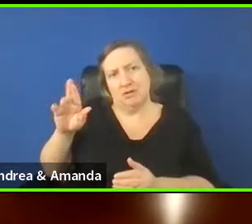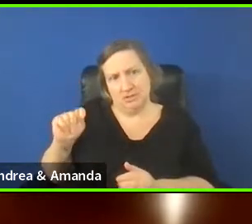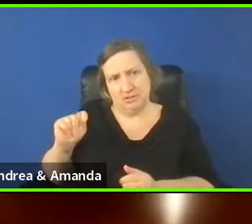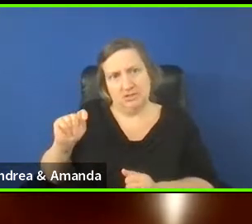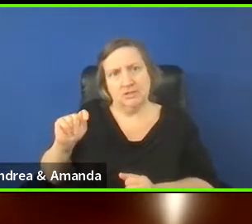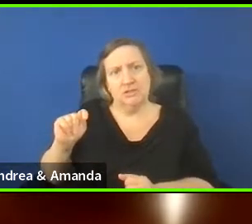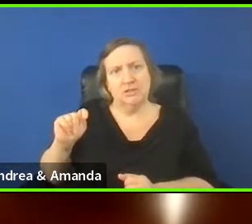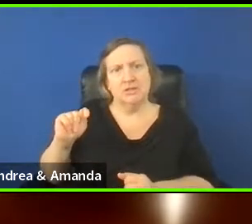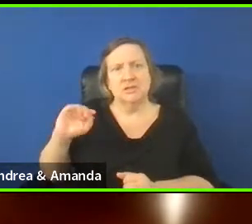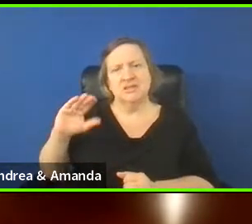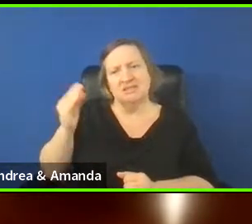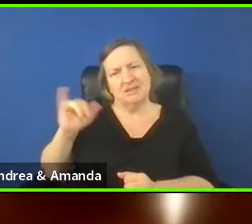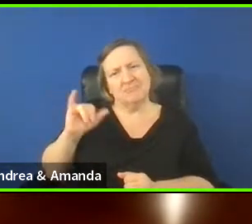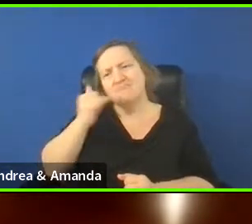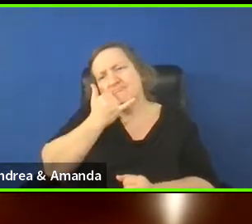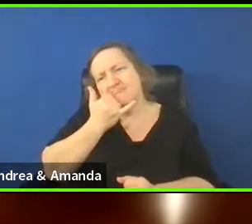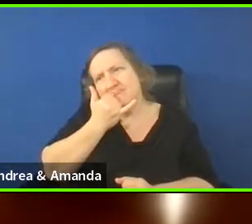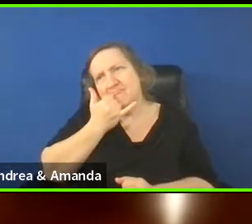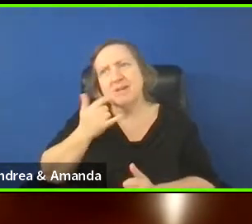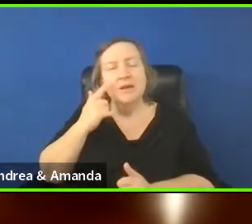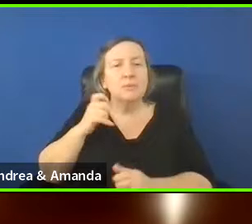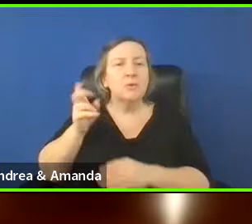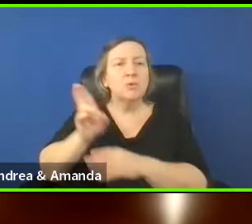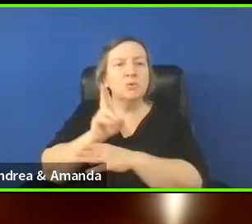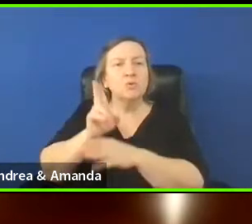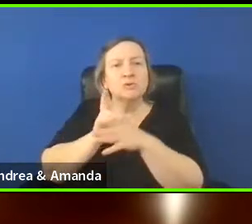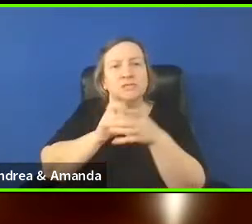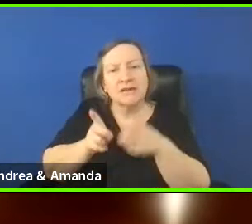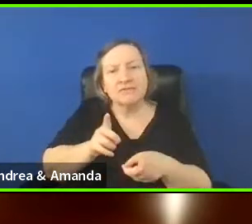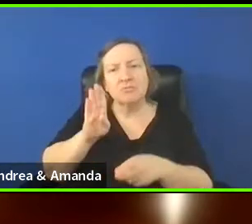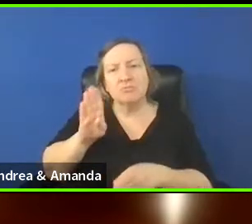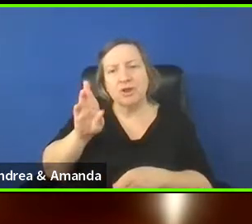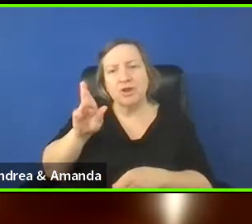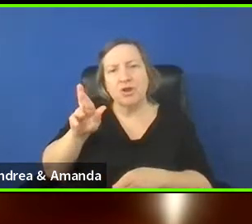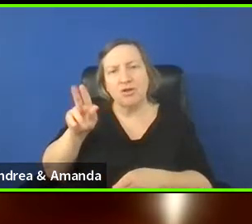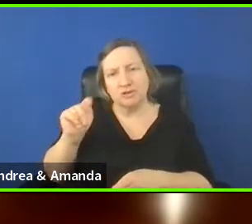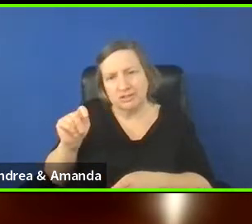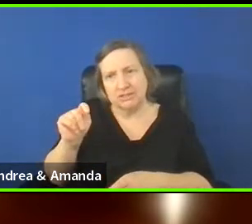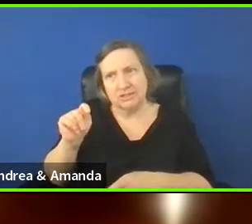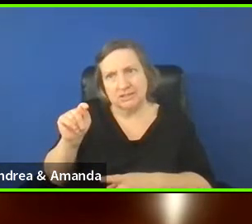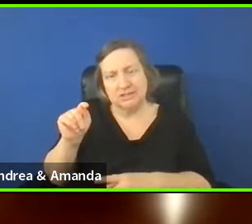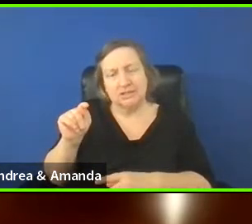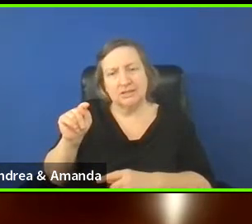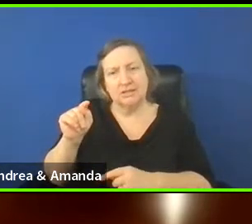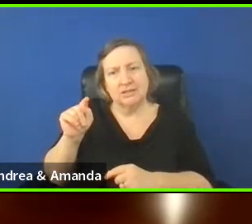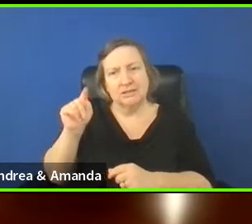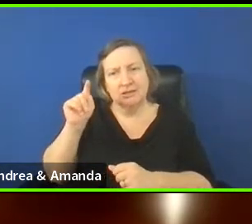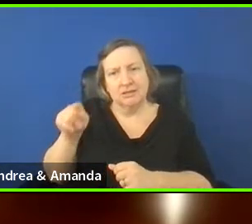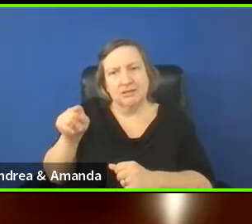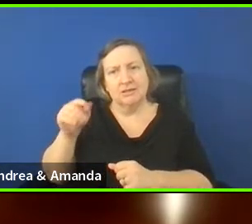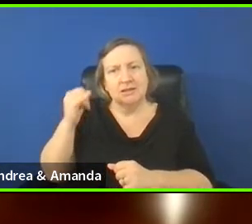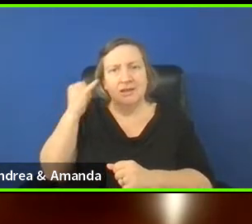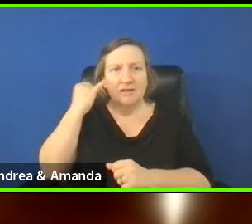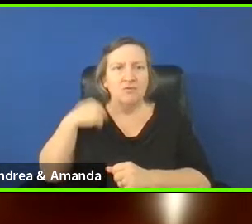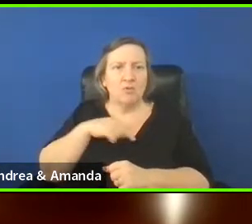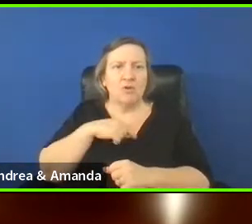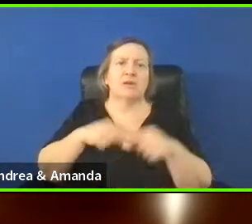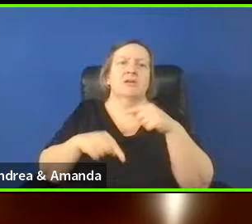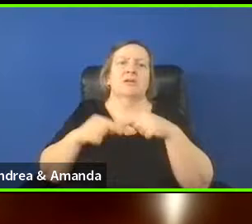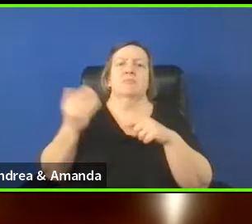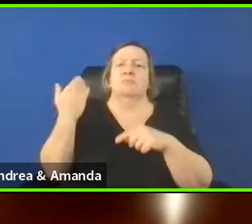seems flawed in that you're using a definition of BRT if we're going back to the